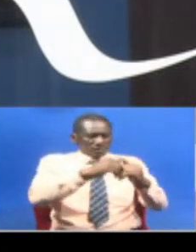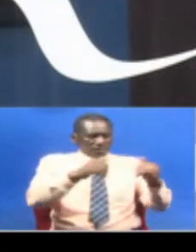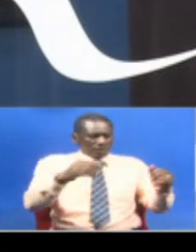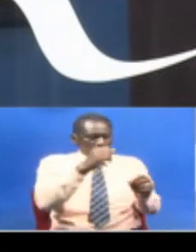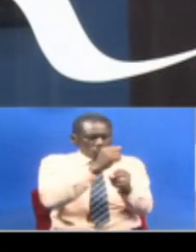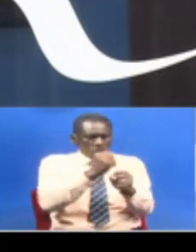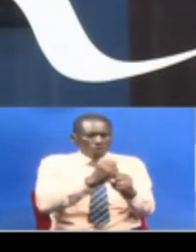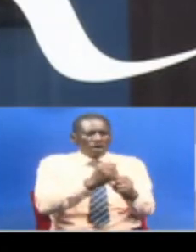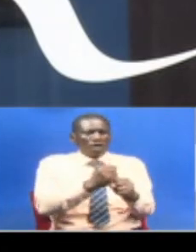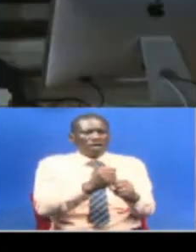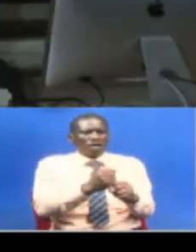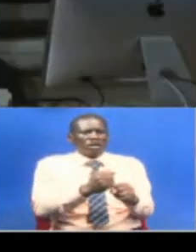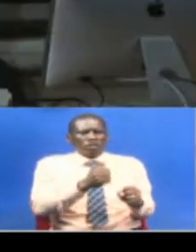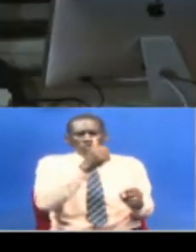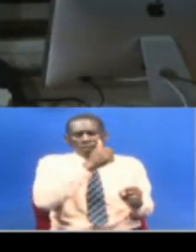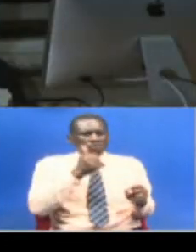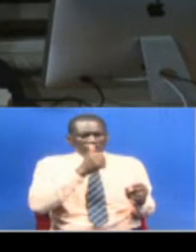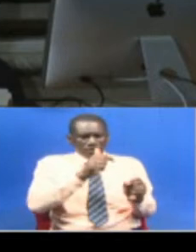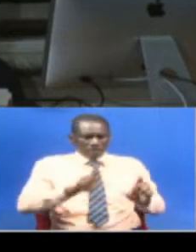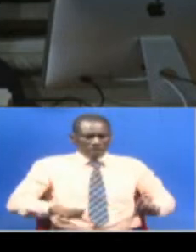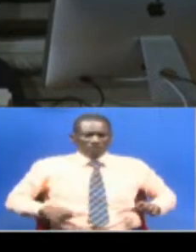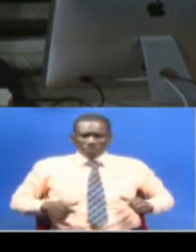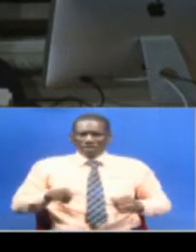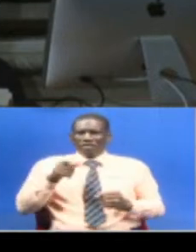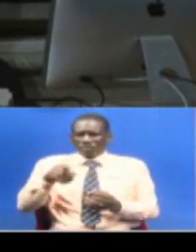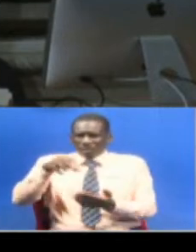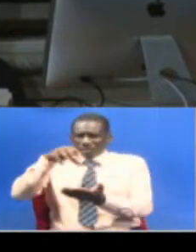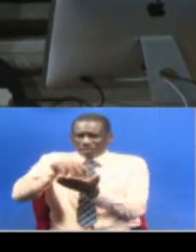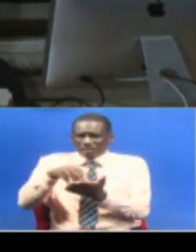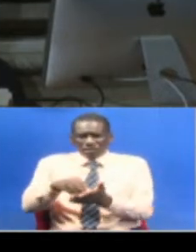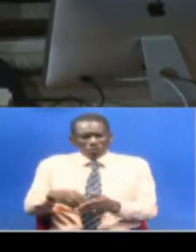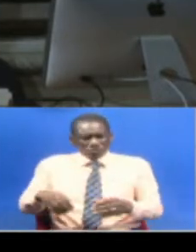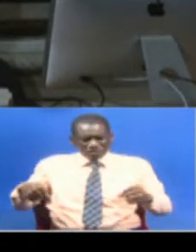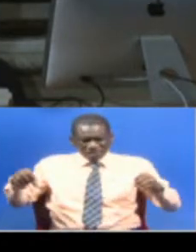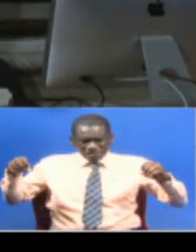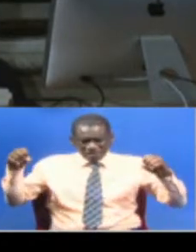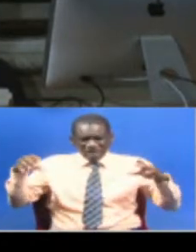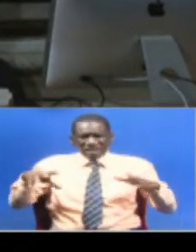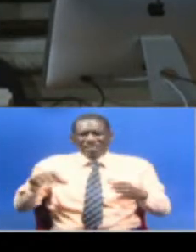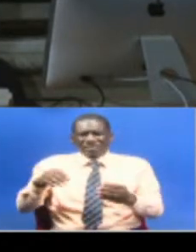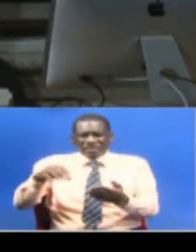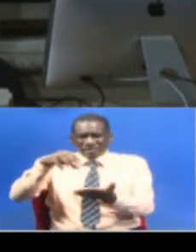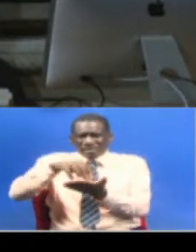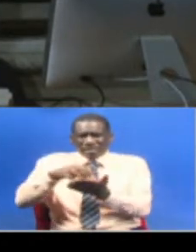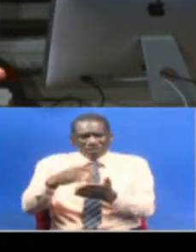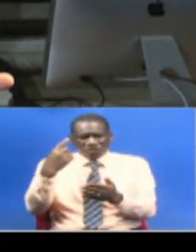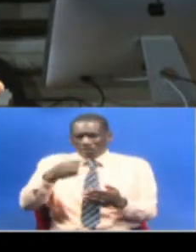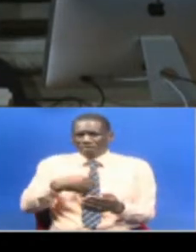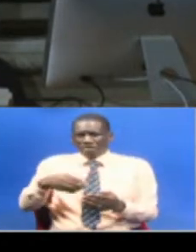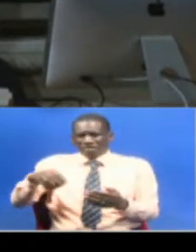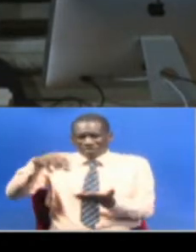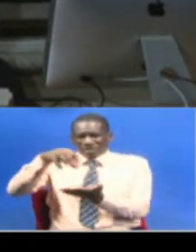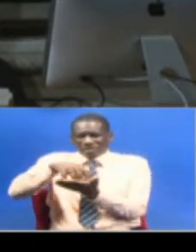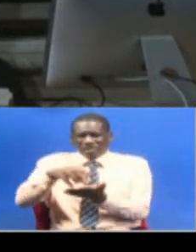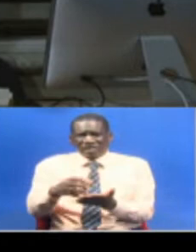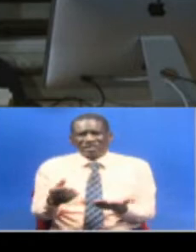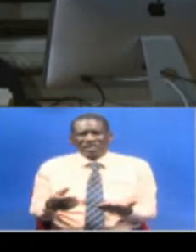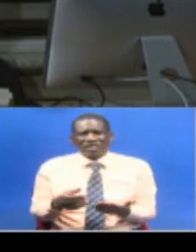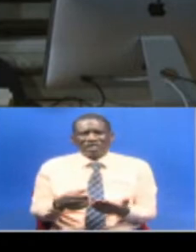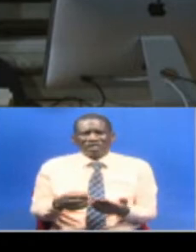from your private life. This case was purely, or so it appeared to me, was purely built